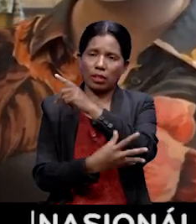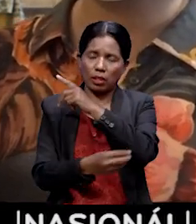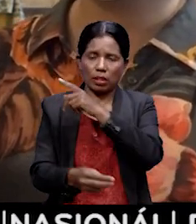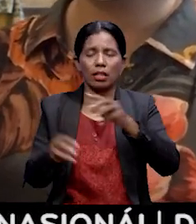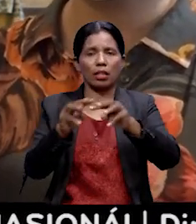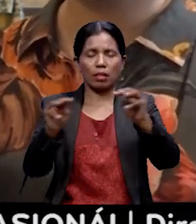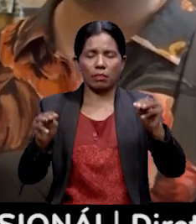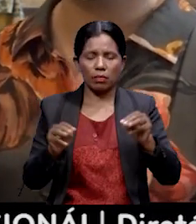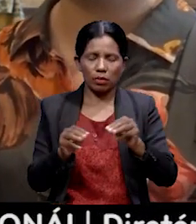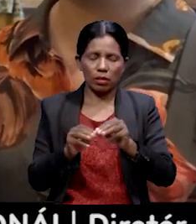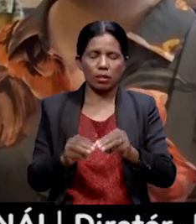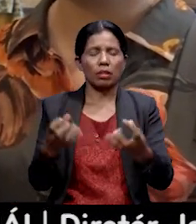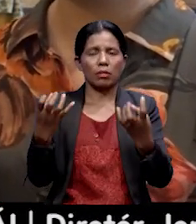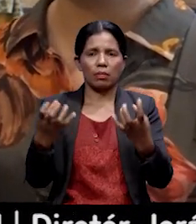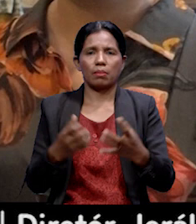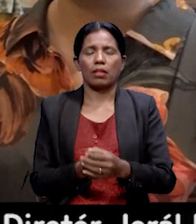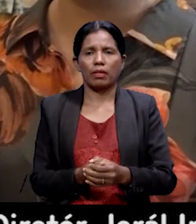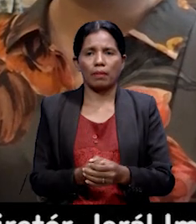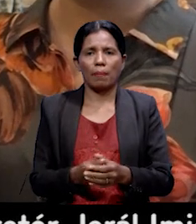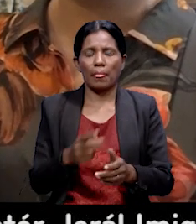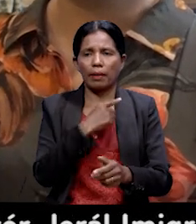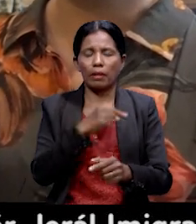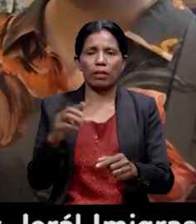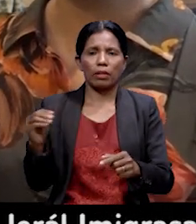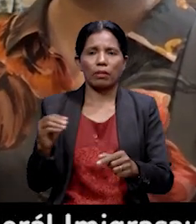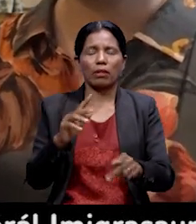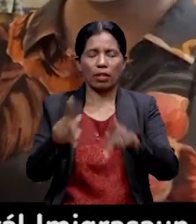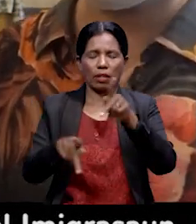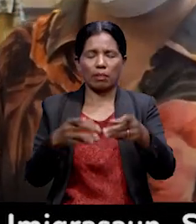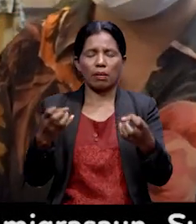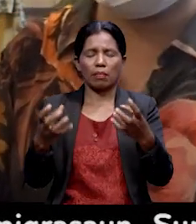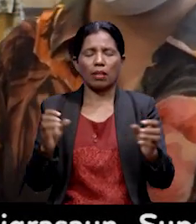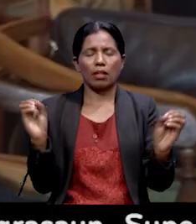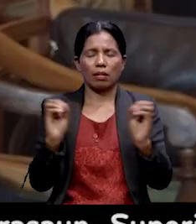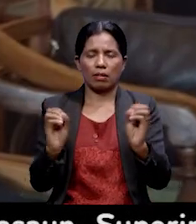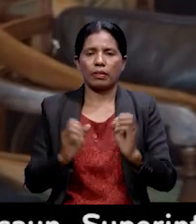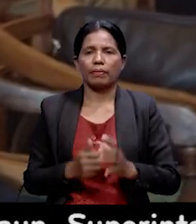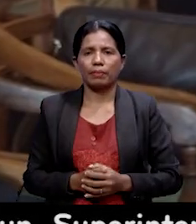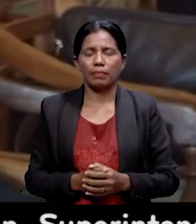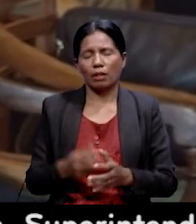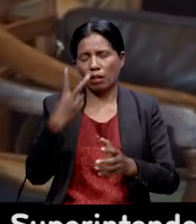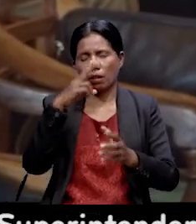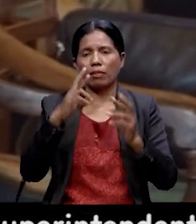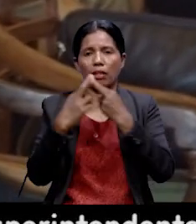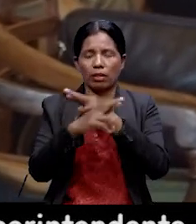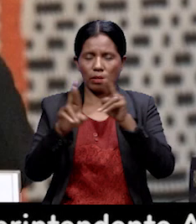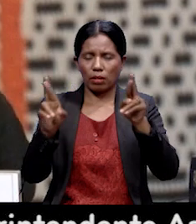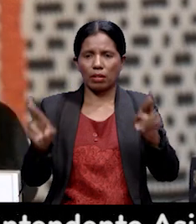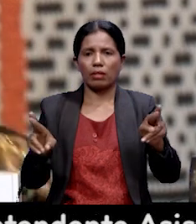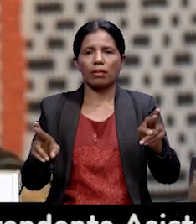vulnerable in remote areas, people with vulnerabilidades, etc. Hareba resultado